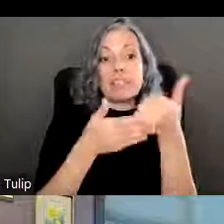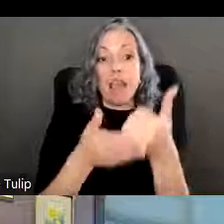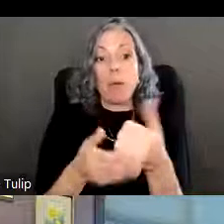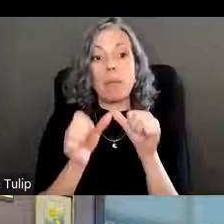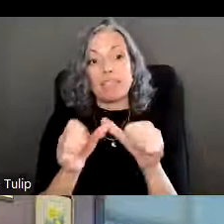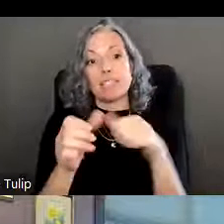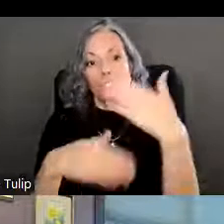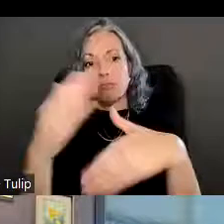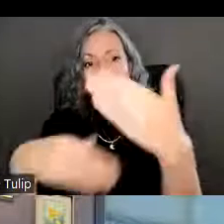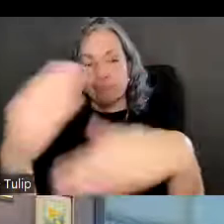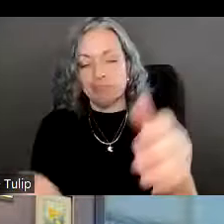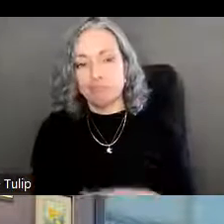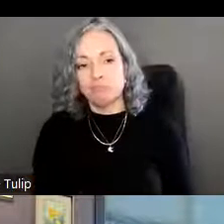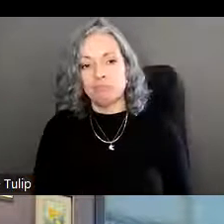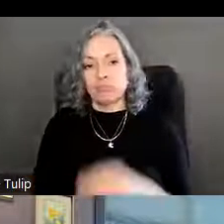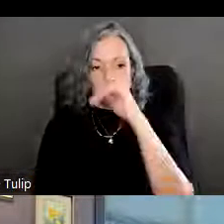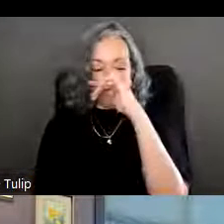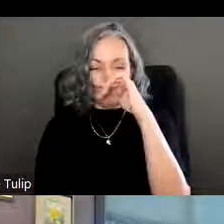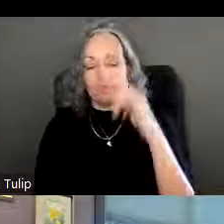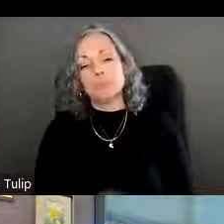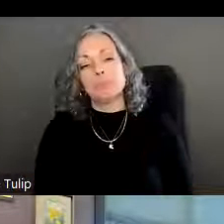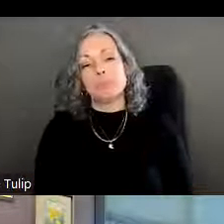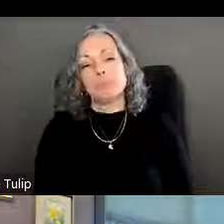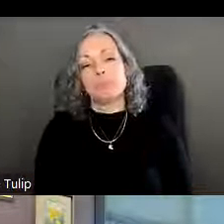time. Next slide.